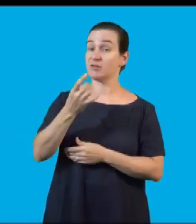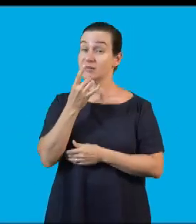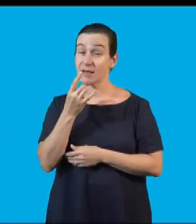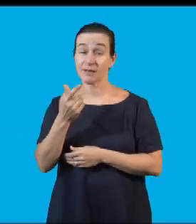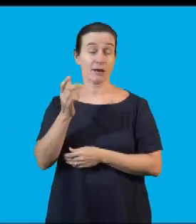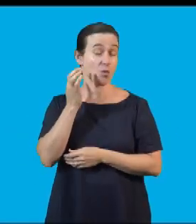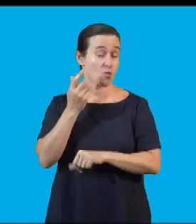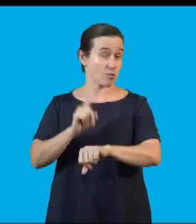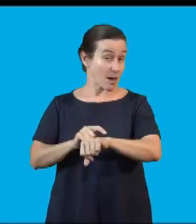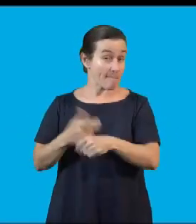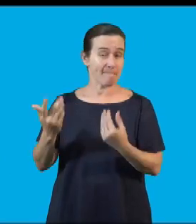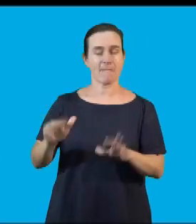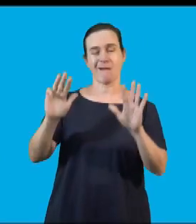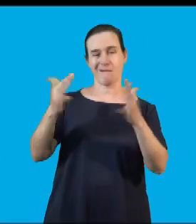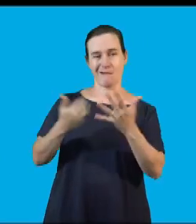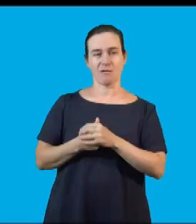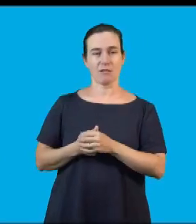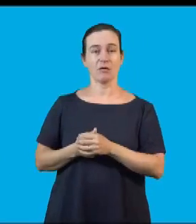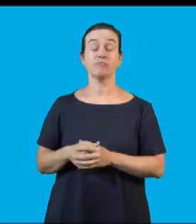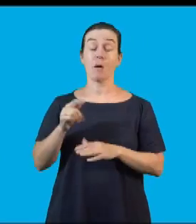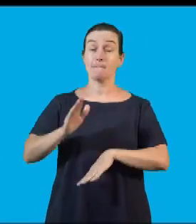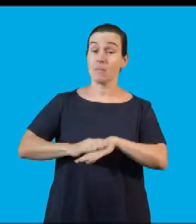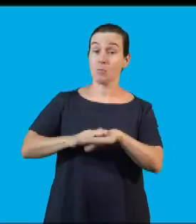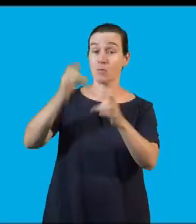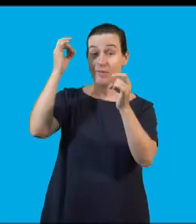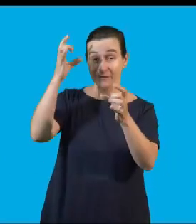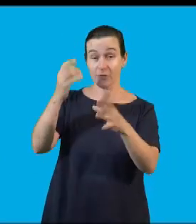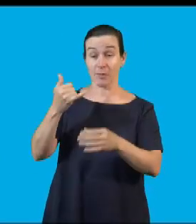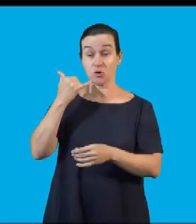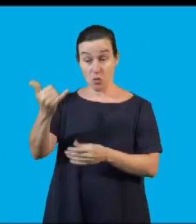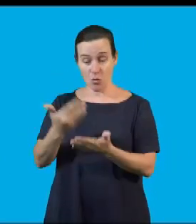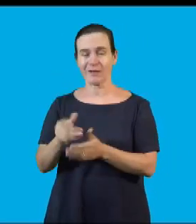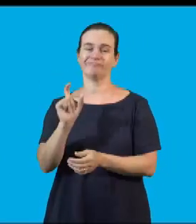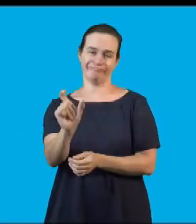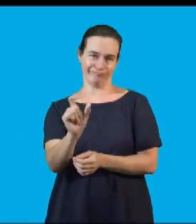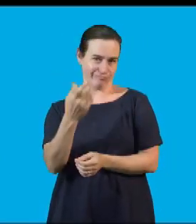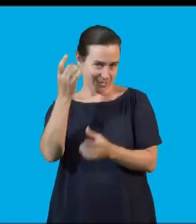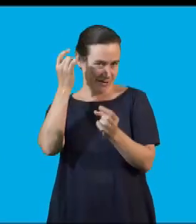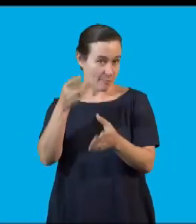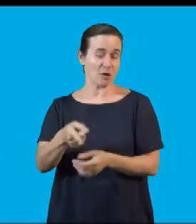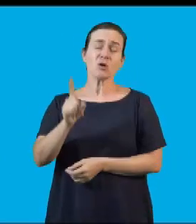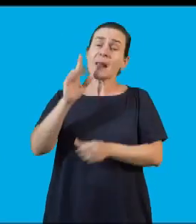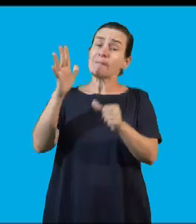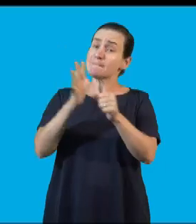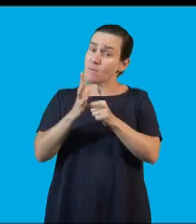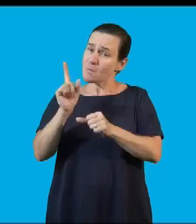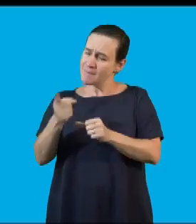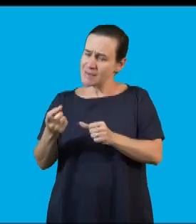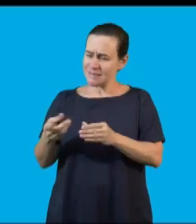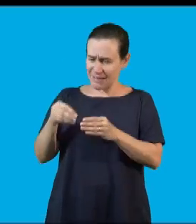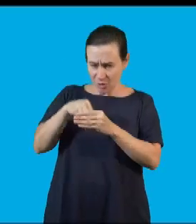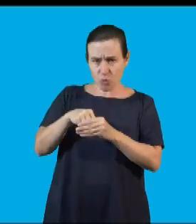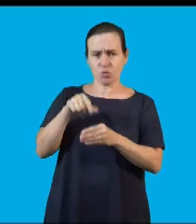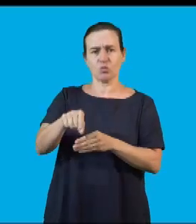a.m. For more information, call and there's a telephone number. Always include contact details on your